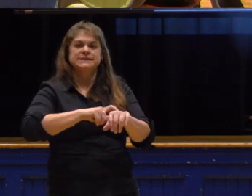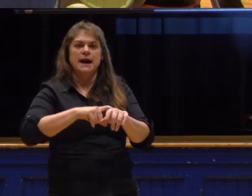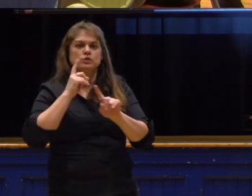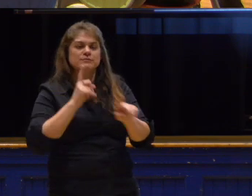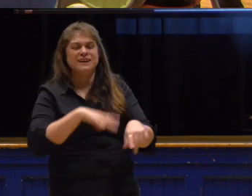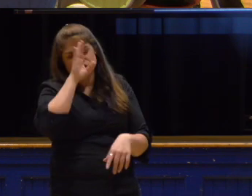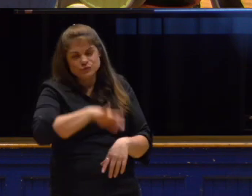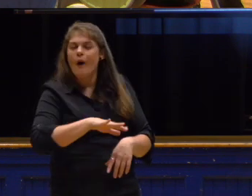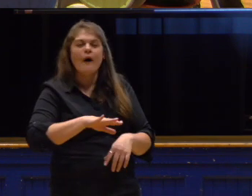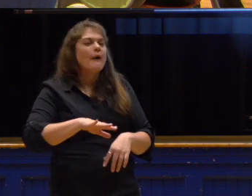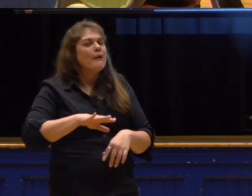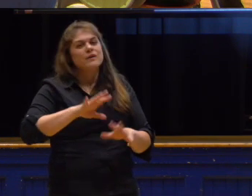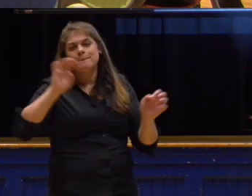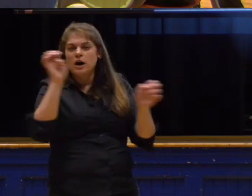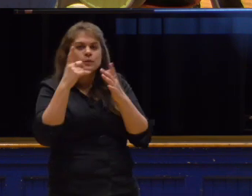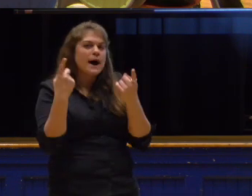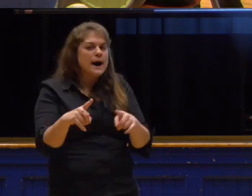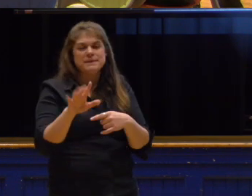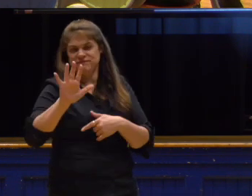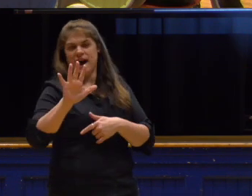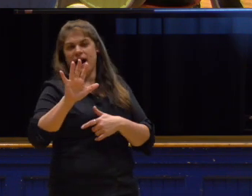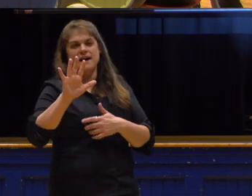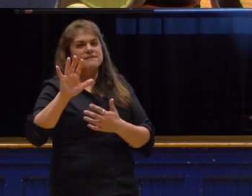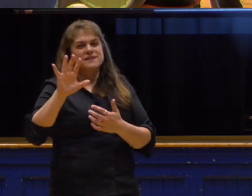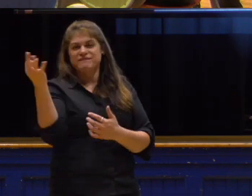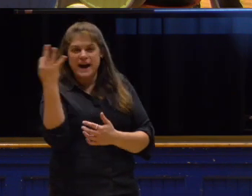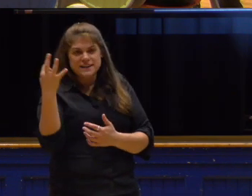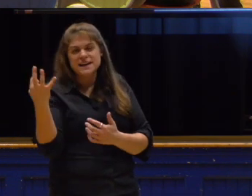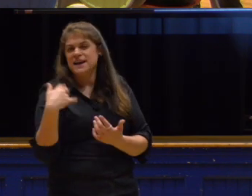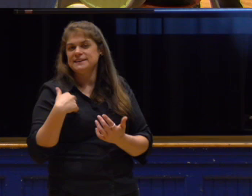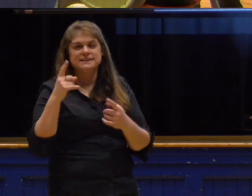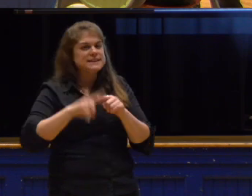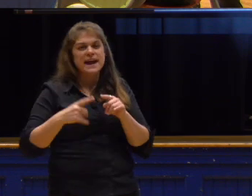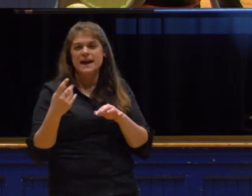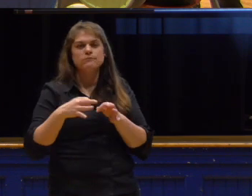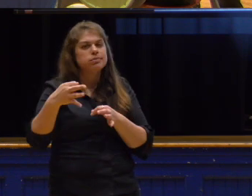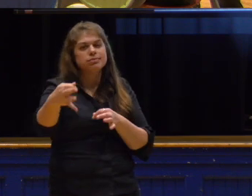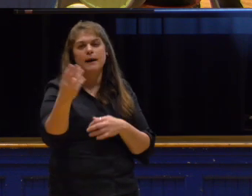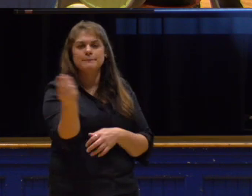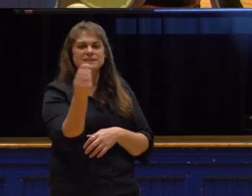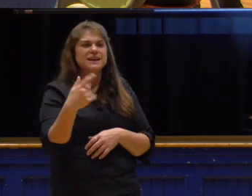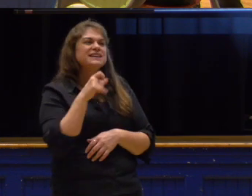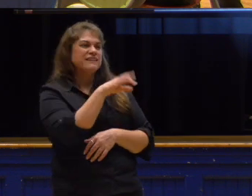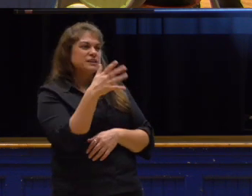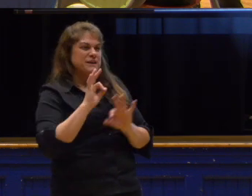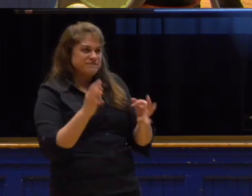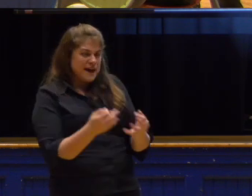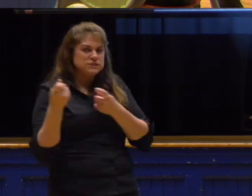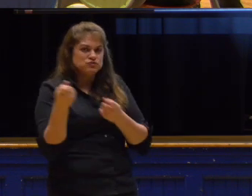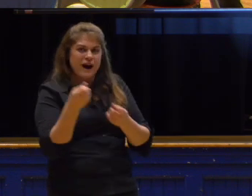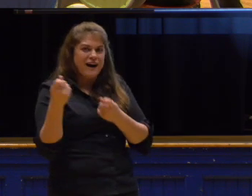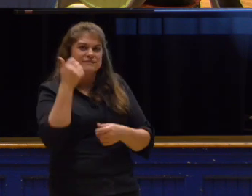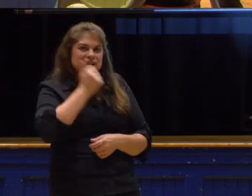know it'll happen at 5 o'clock on a Friday afternoon. We can't wait till Monday. And because me and my family travel that every day, it'll